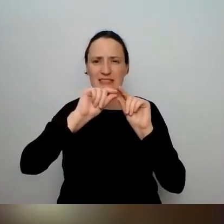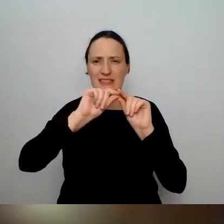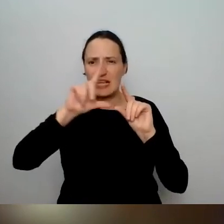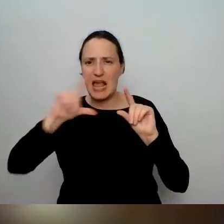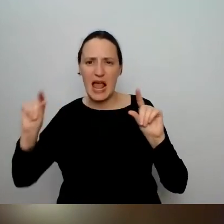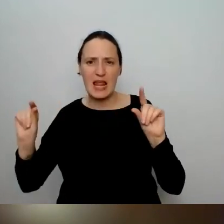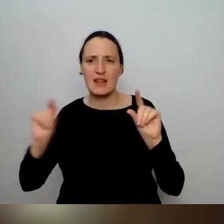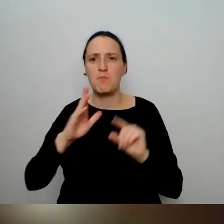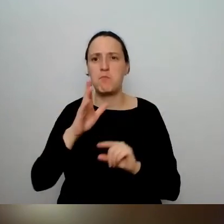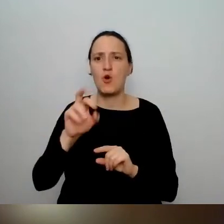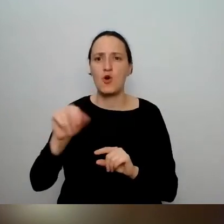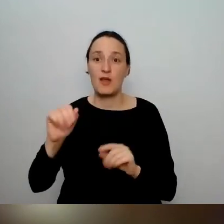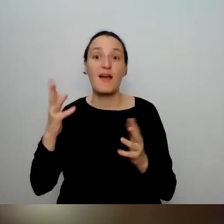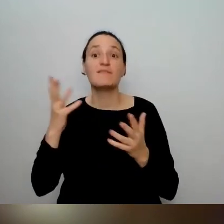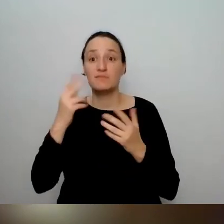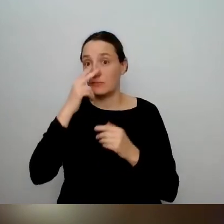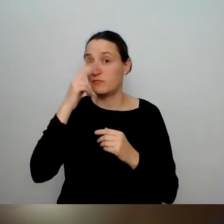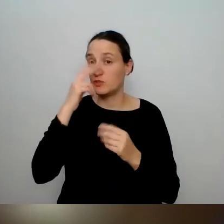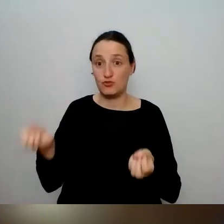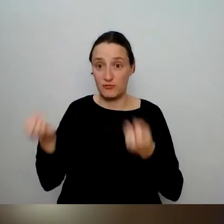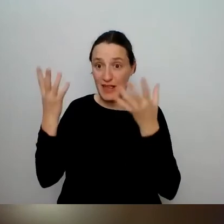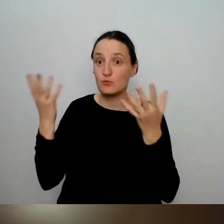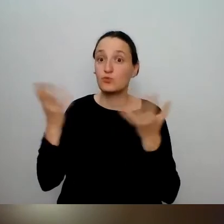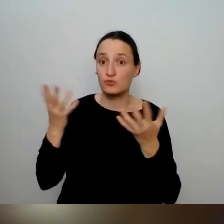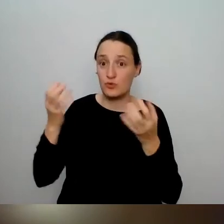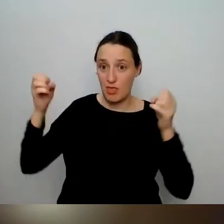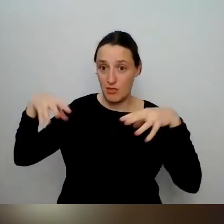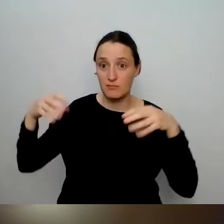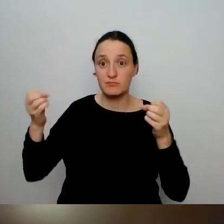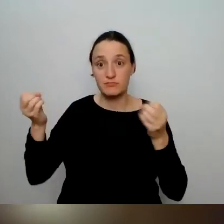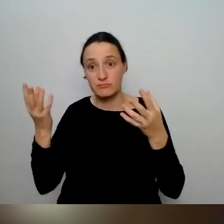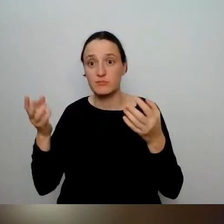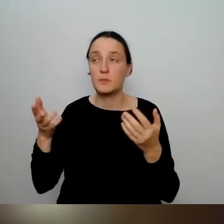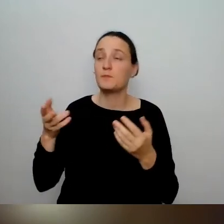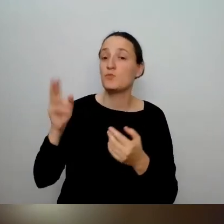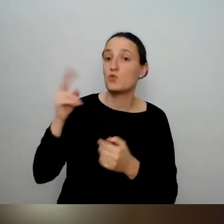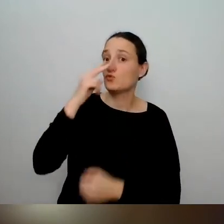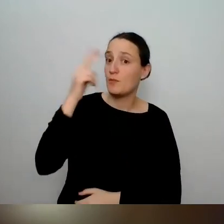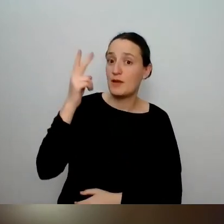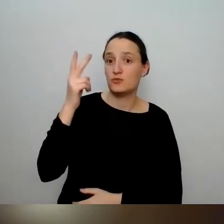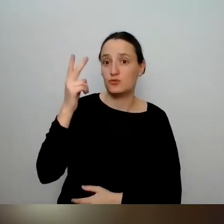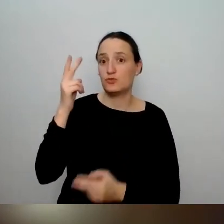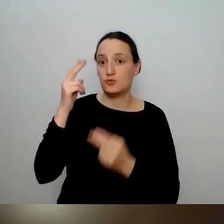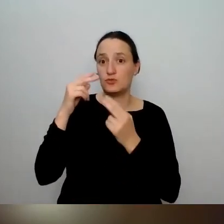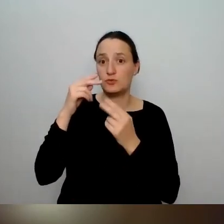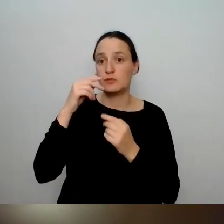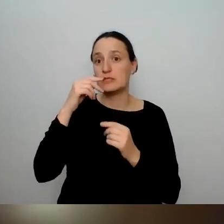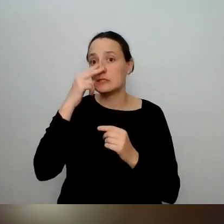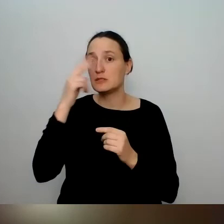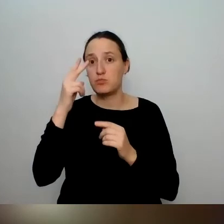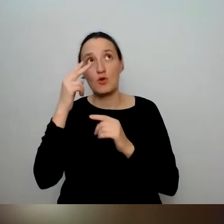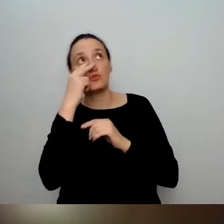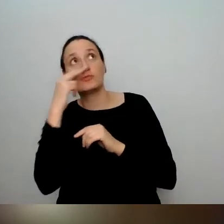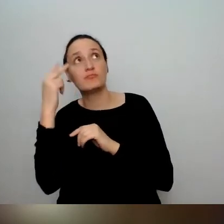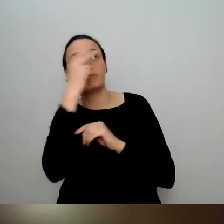know, things you can look for in the sky, certain stars that kind of, if you can see that star, you know, you're at that level